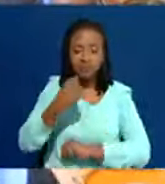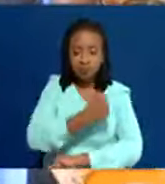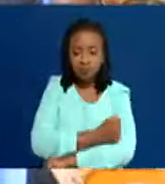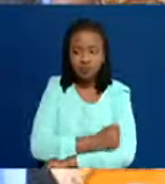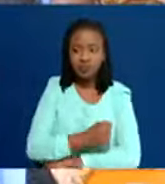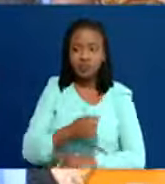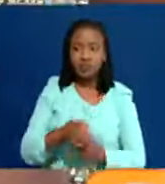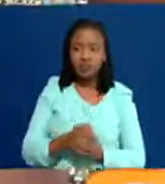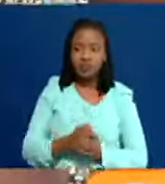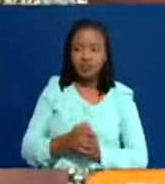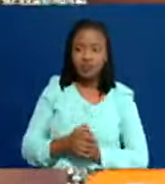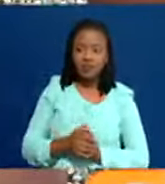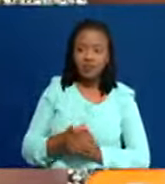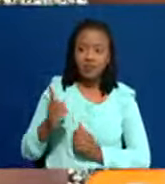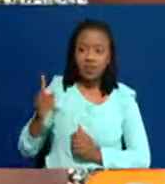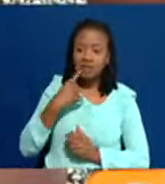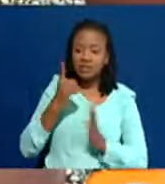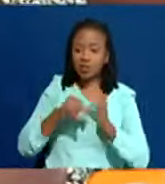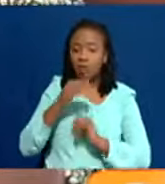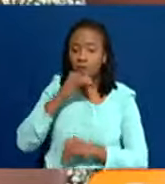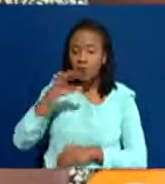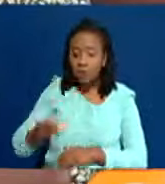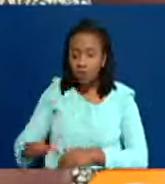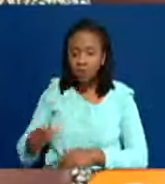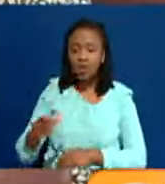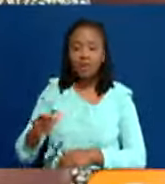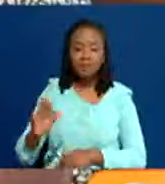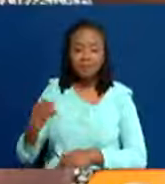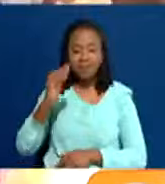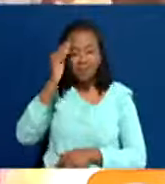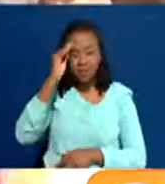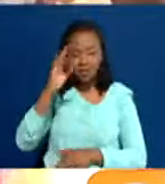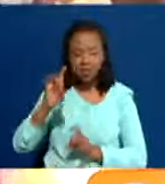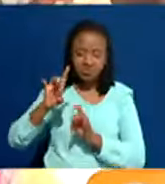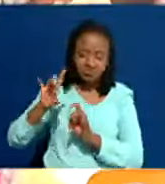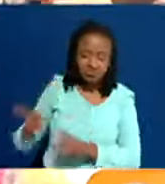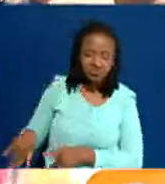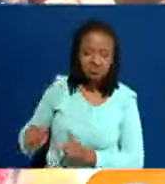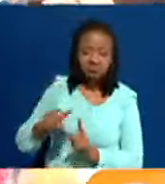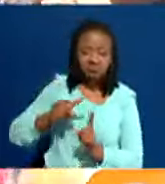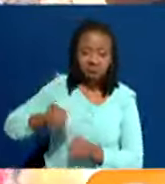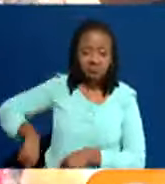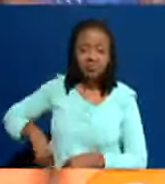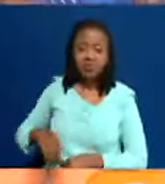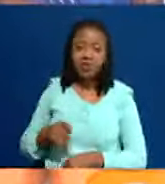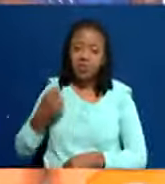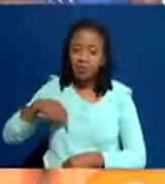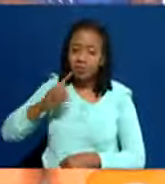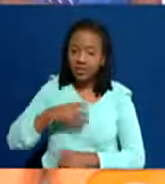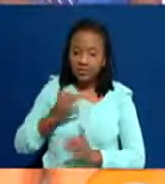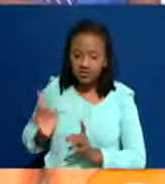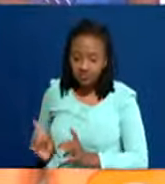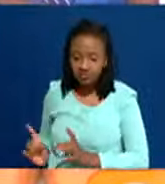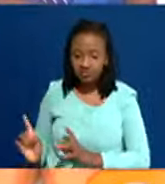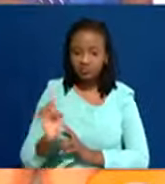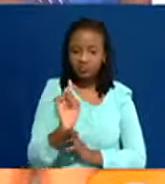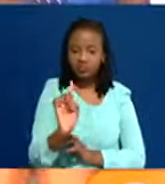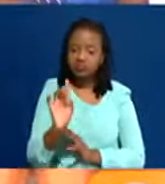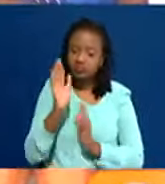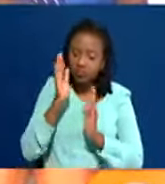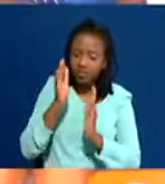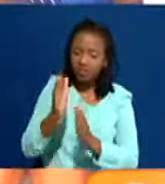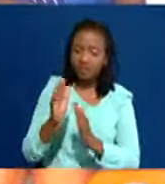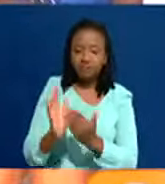expressed concern about the neglect of boys in education. He highlighted the need to ensure that boys receive the attention they